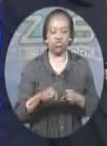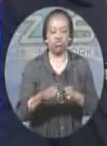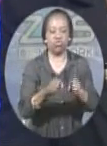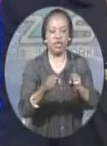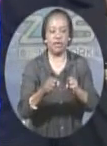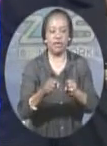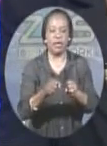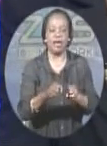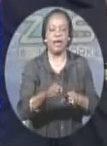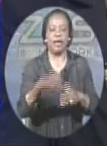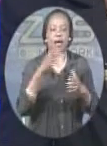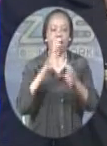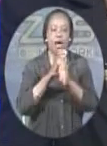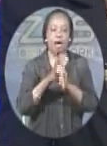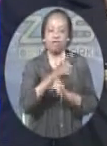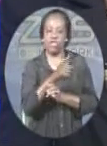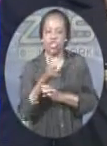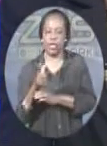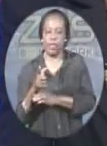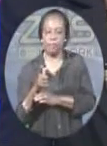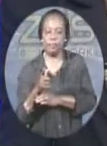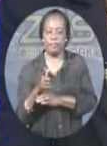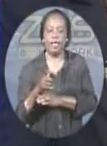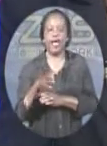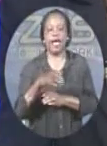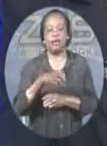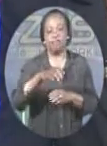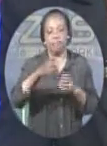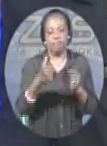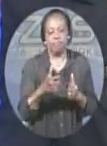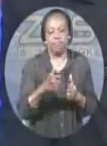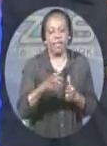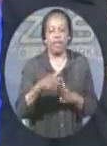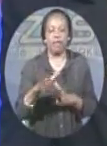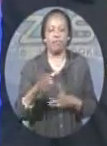was taken to hospital where he is detained in serious condition. Investigations are ongoing.